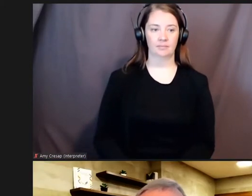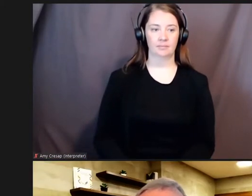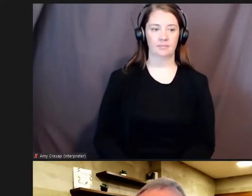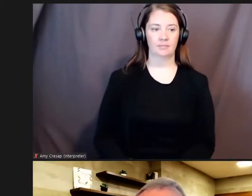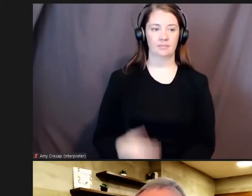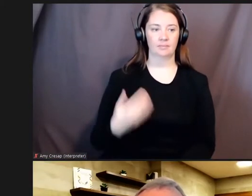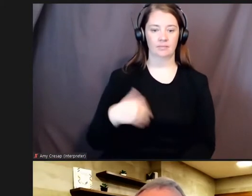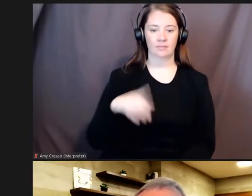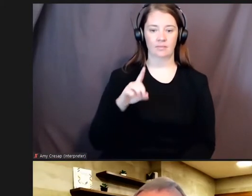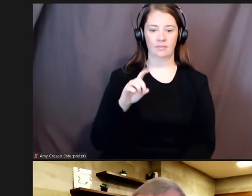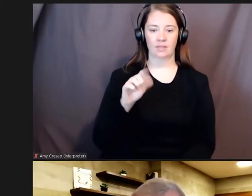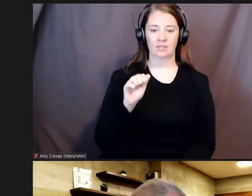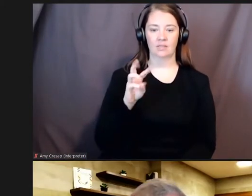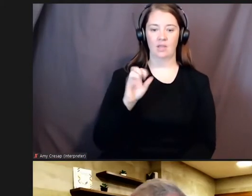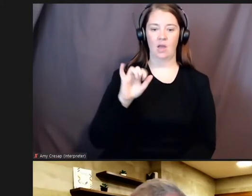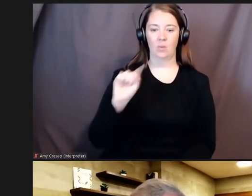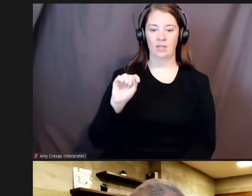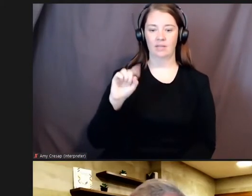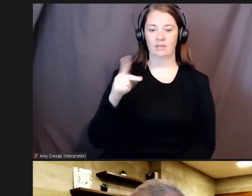Dawid Kasai, AARP.